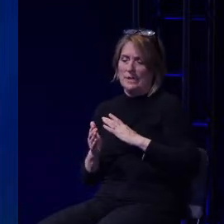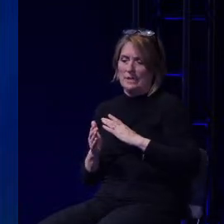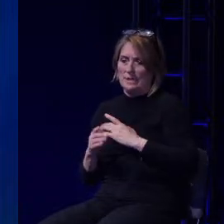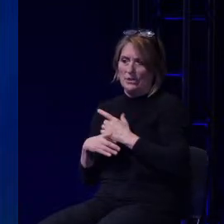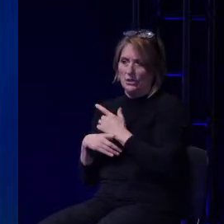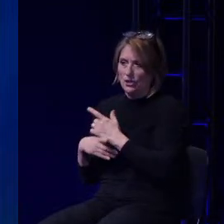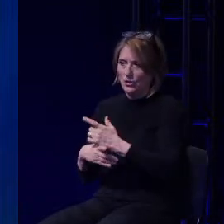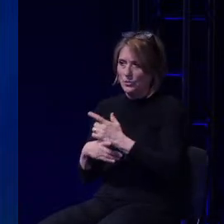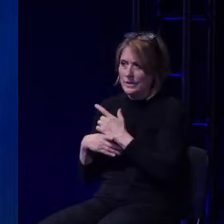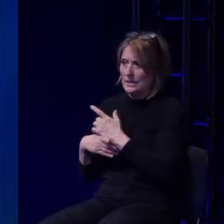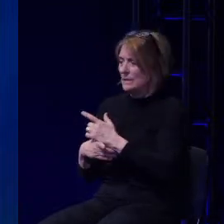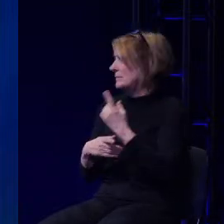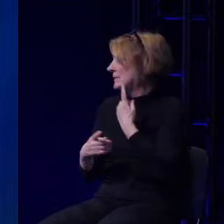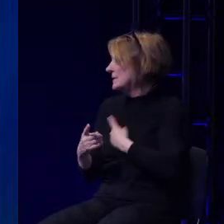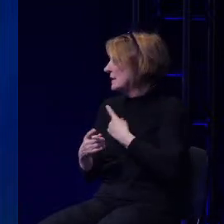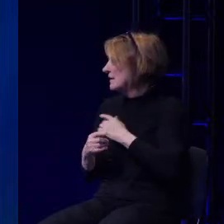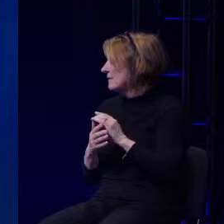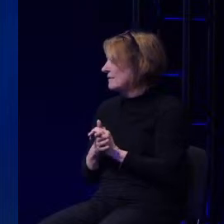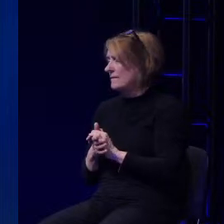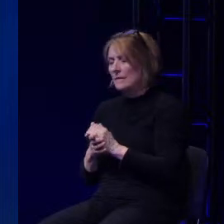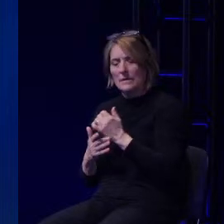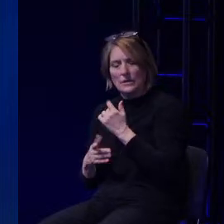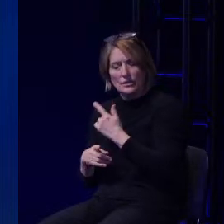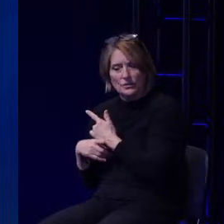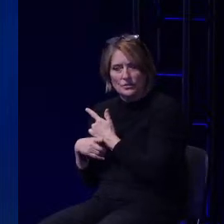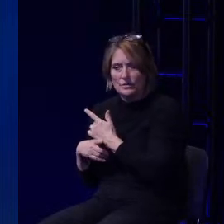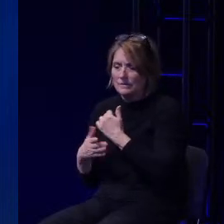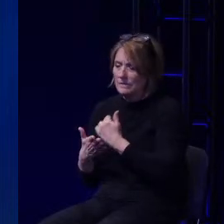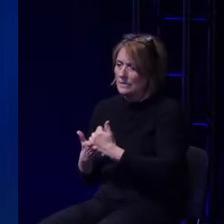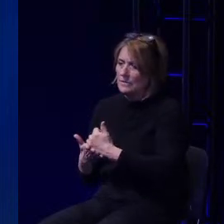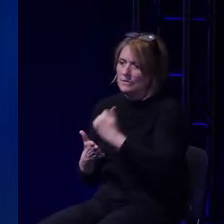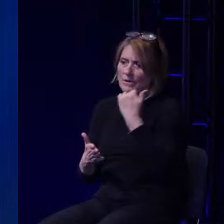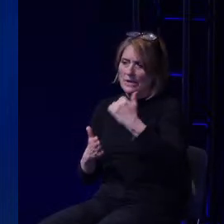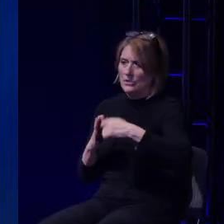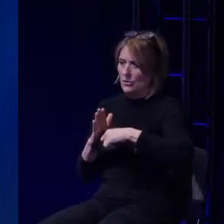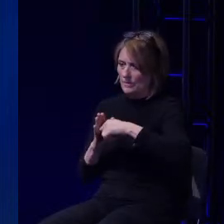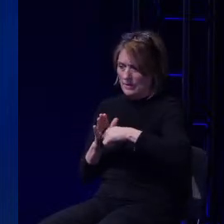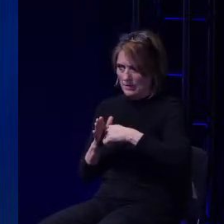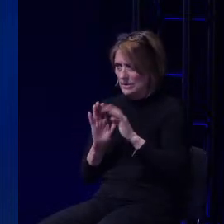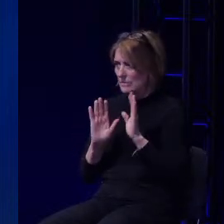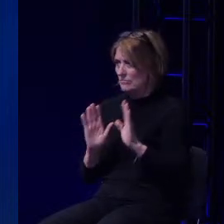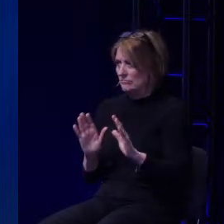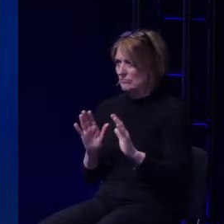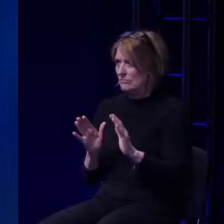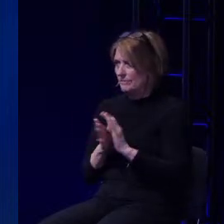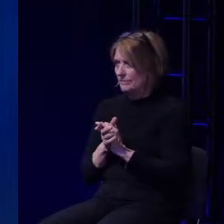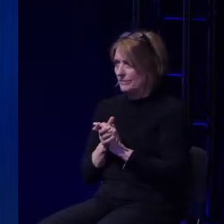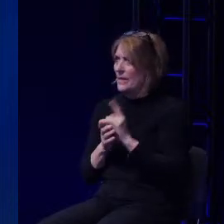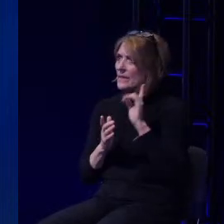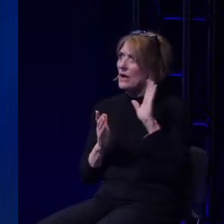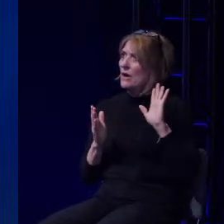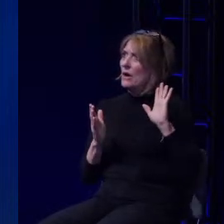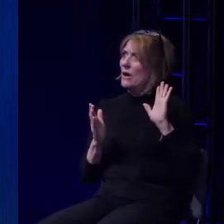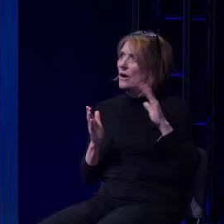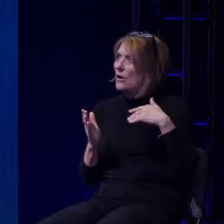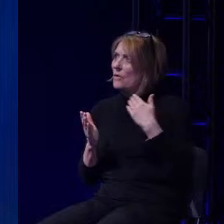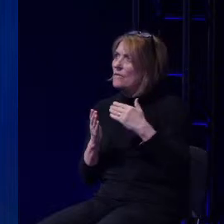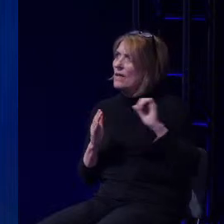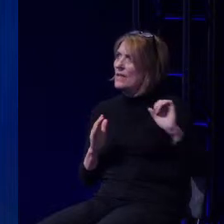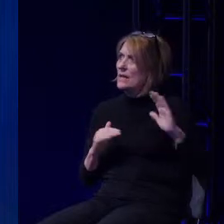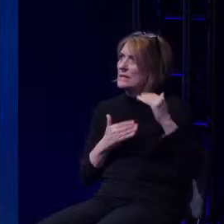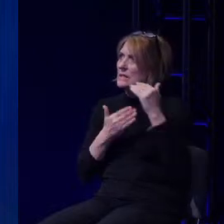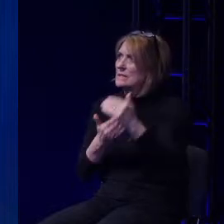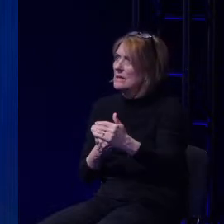I got to shoot with some great documentaries. The whole point I'm saying is that I think over that period where I